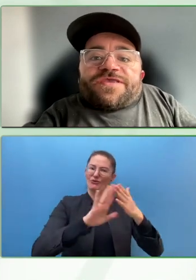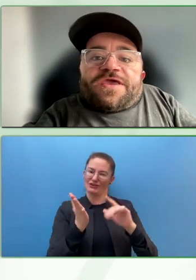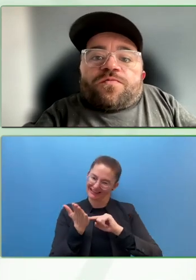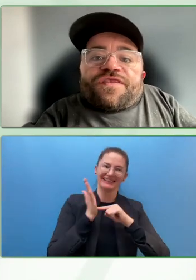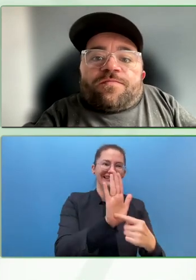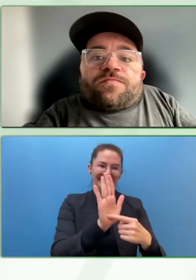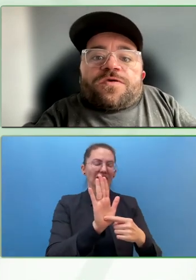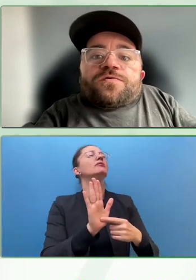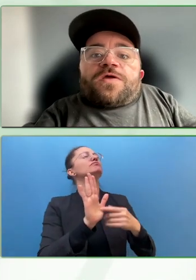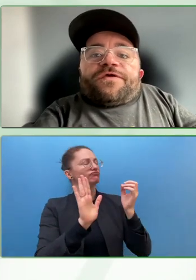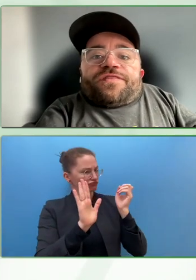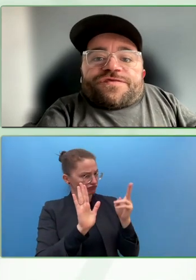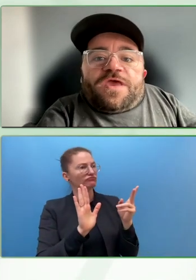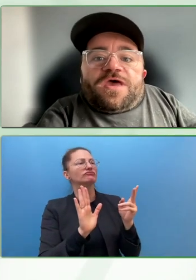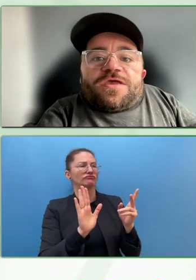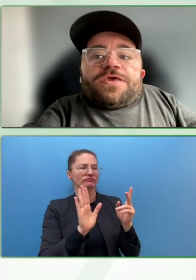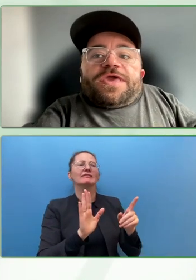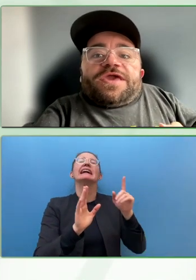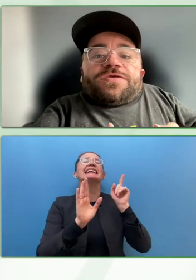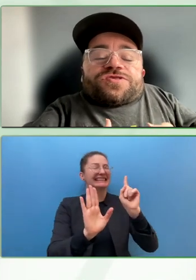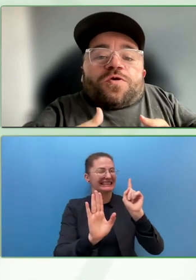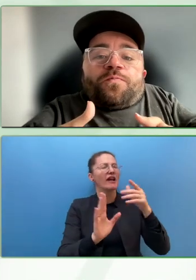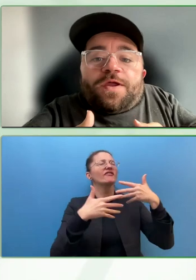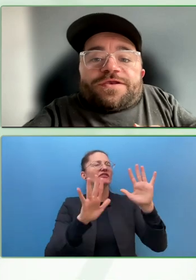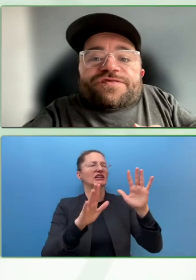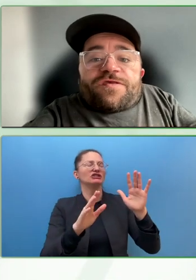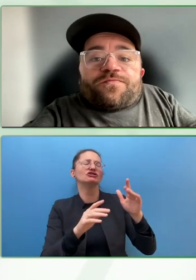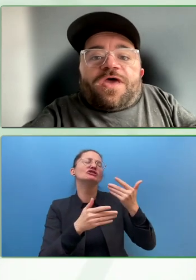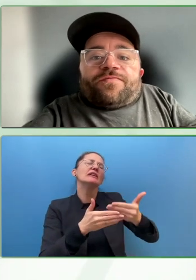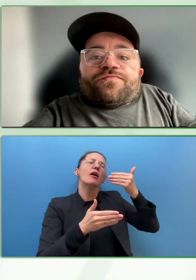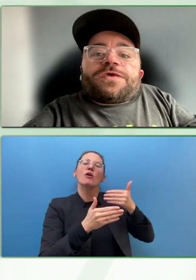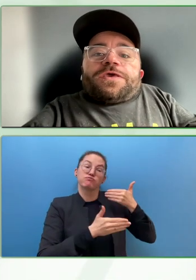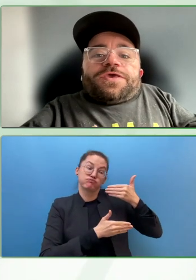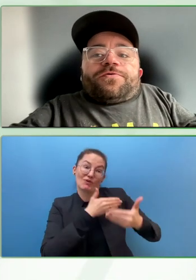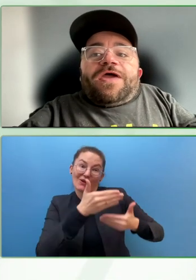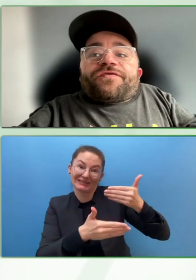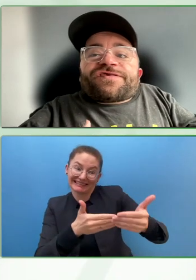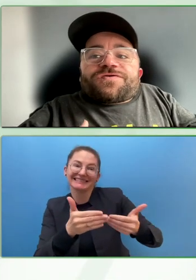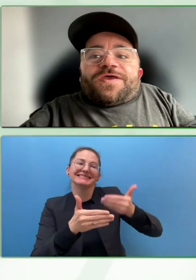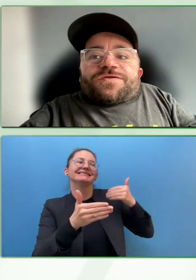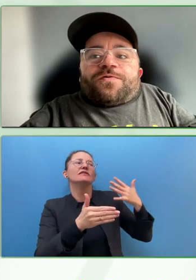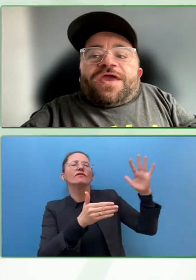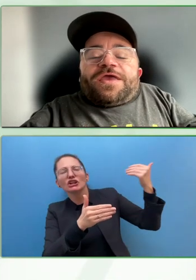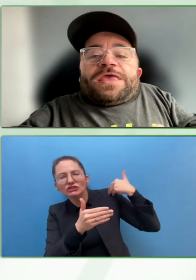the idea with them right from the start. It, to your point, sometimes you have